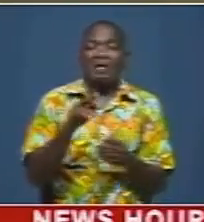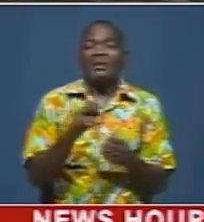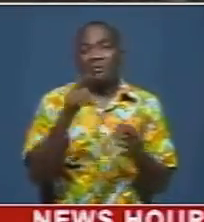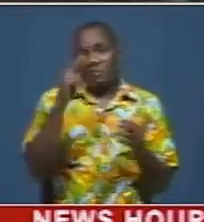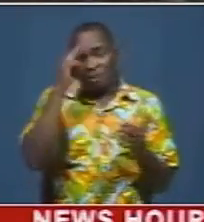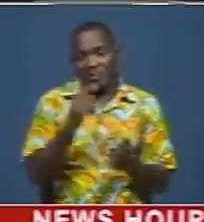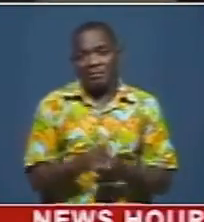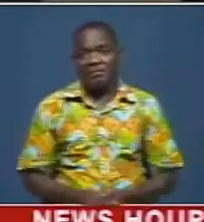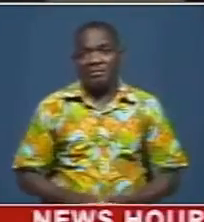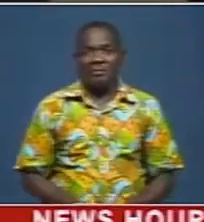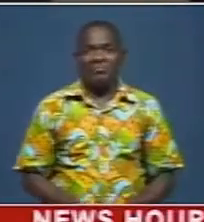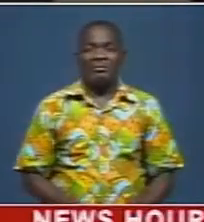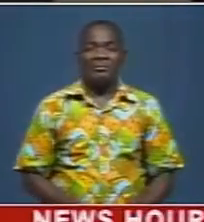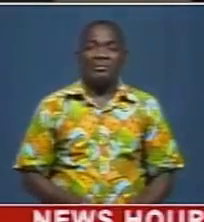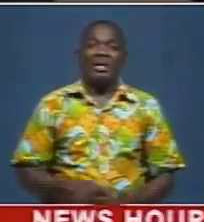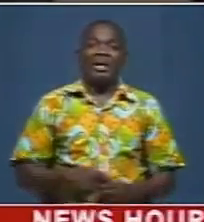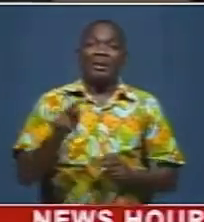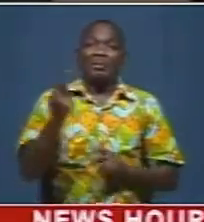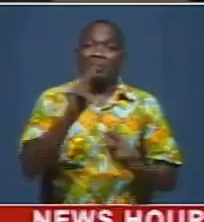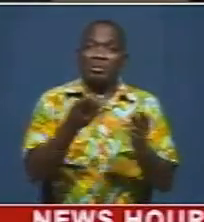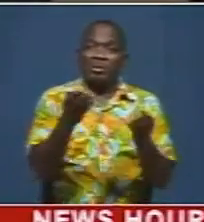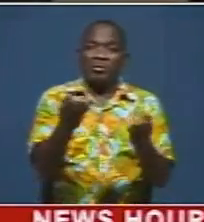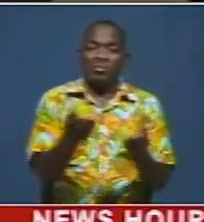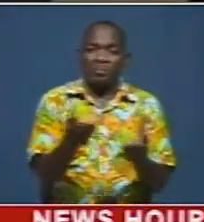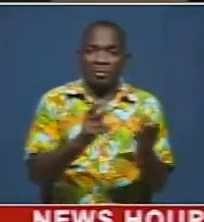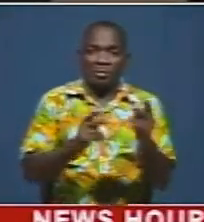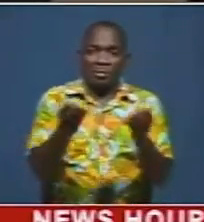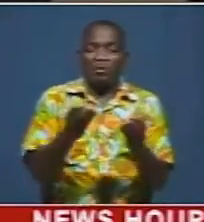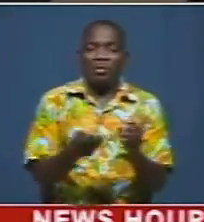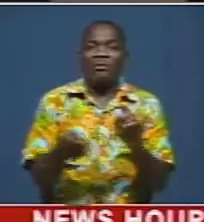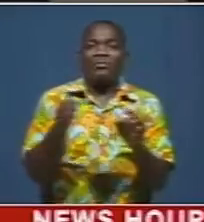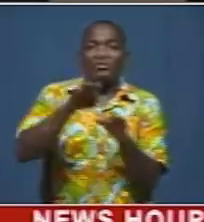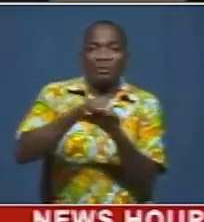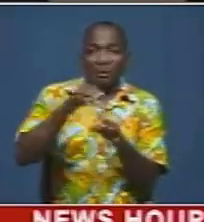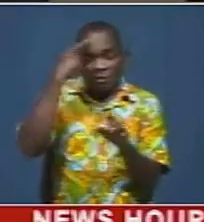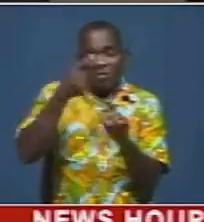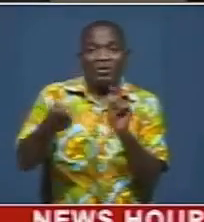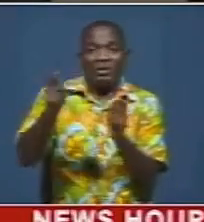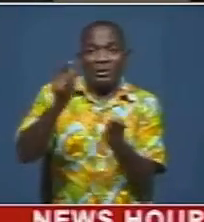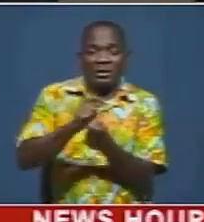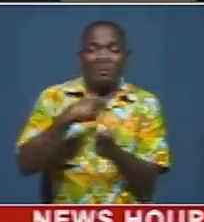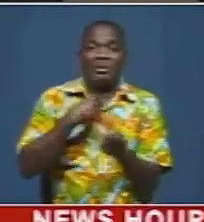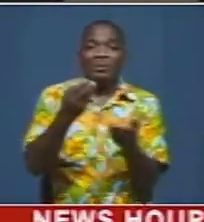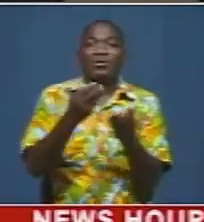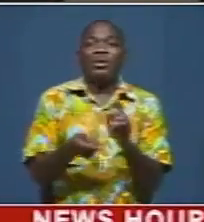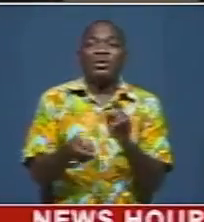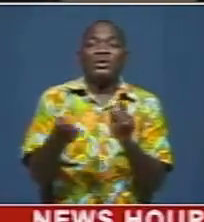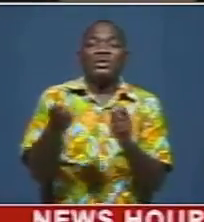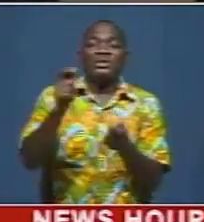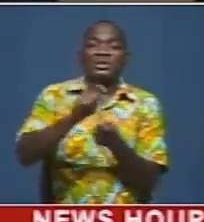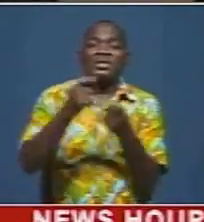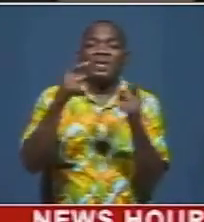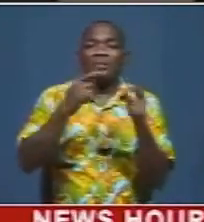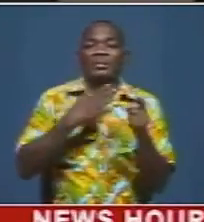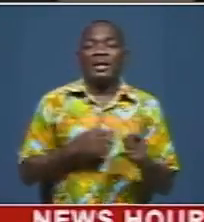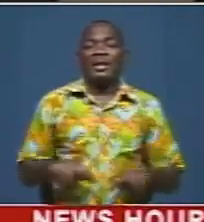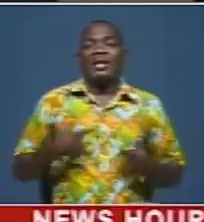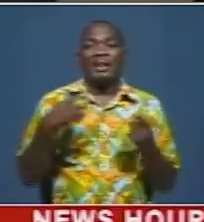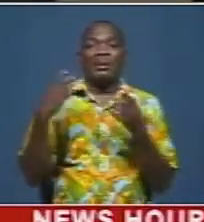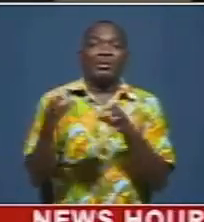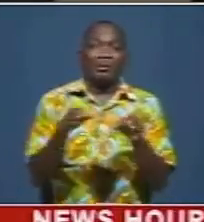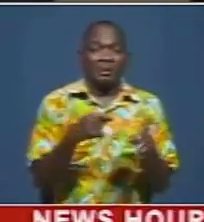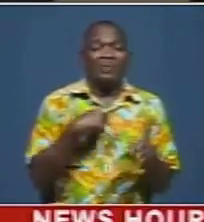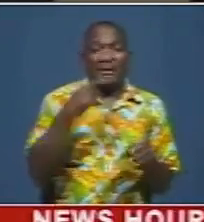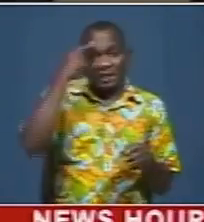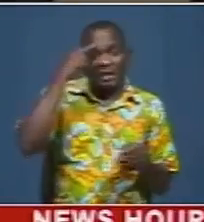reasons. Everyone votes for change. So as I want change to happen in my life, in my community and the nation at large, there is a